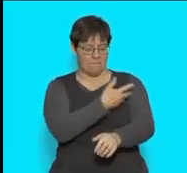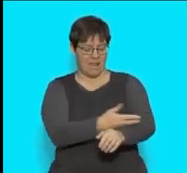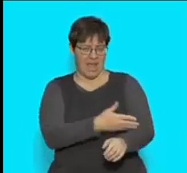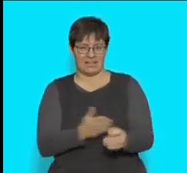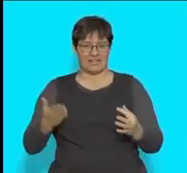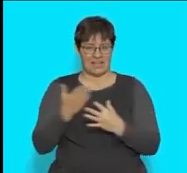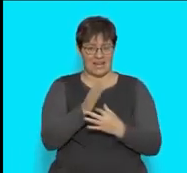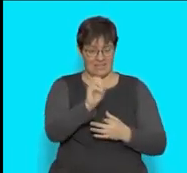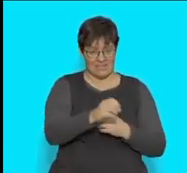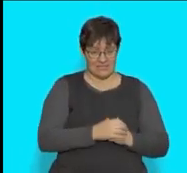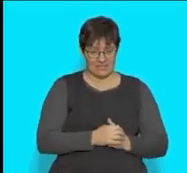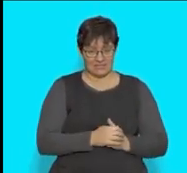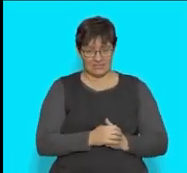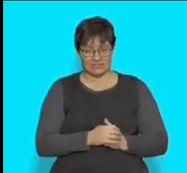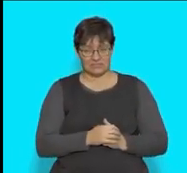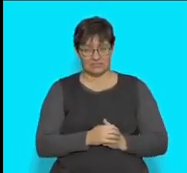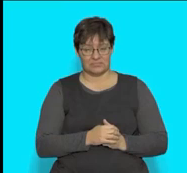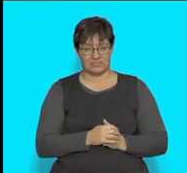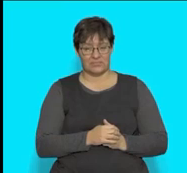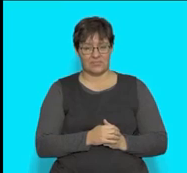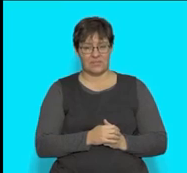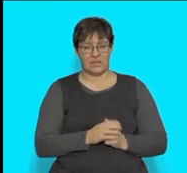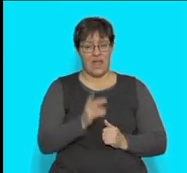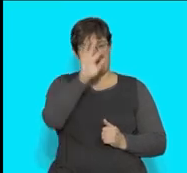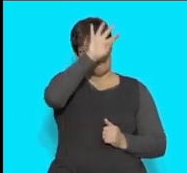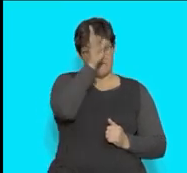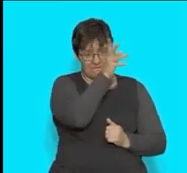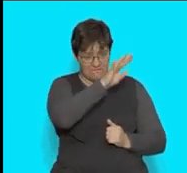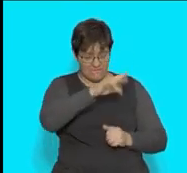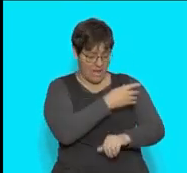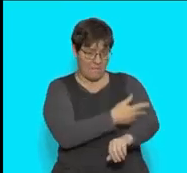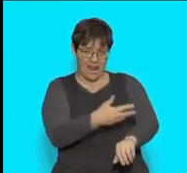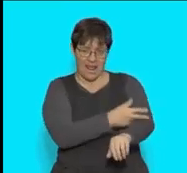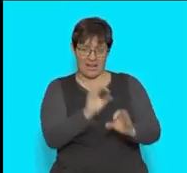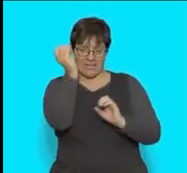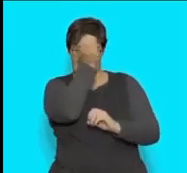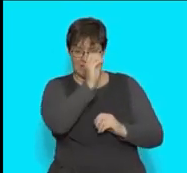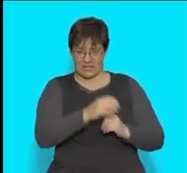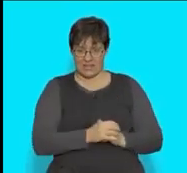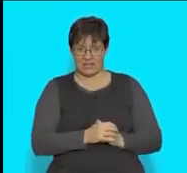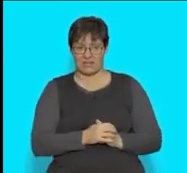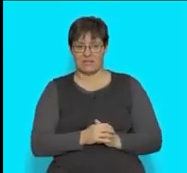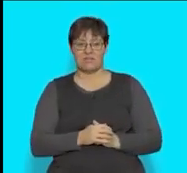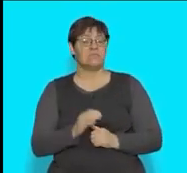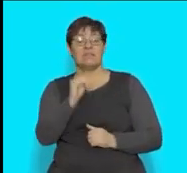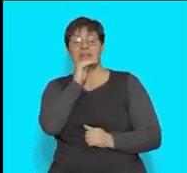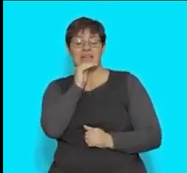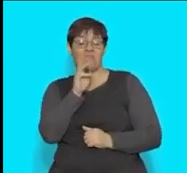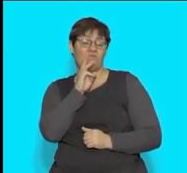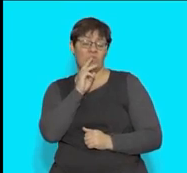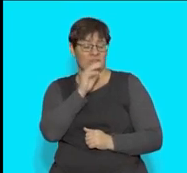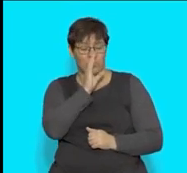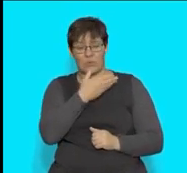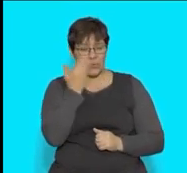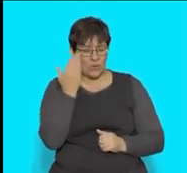blood. There's blood vessels around here. All right? You didn't have enough water for that day,